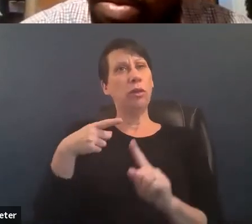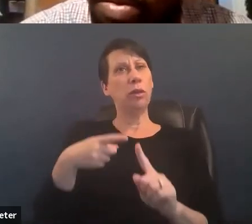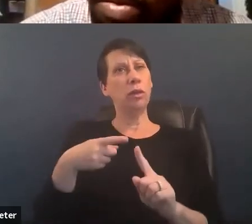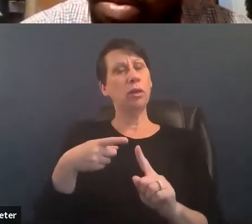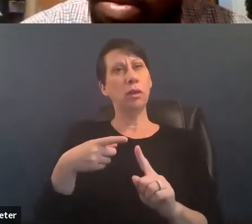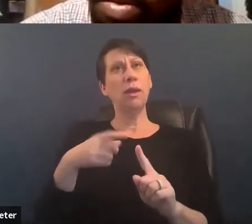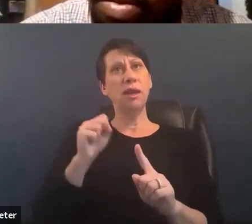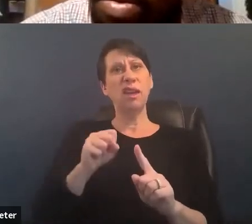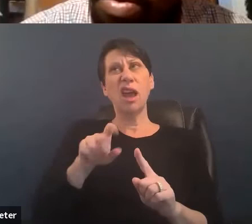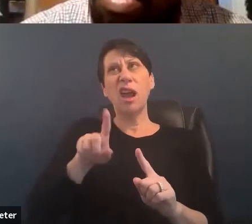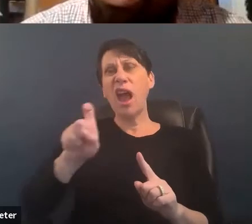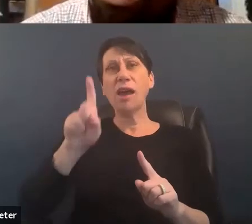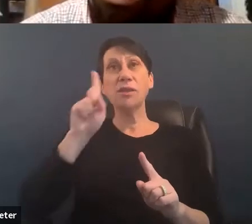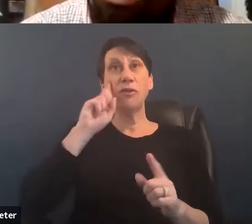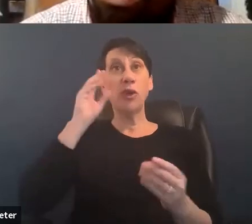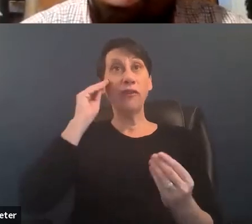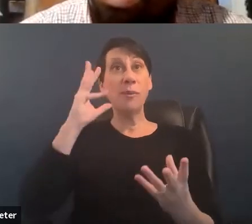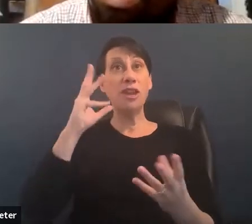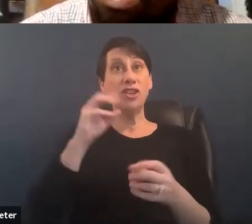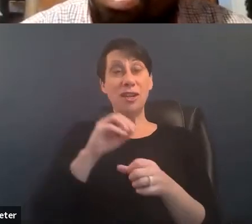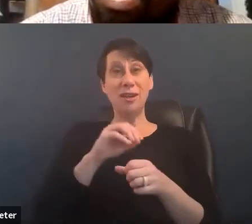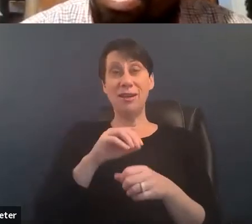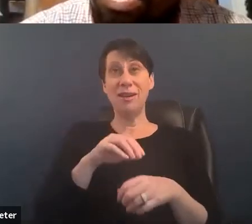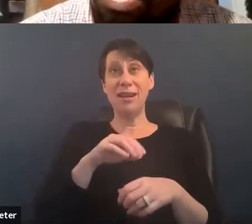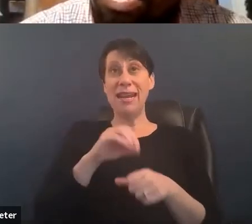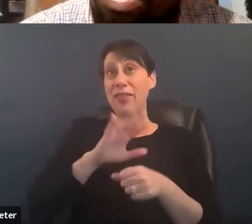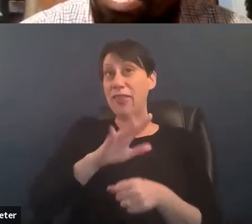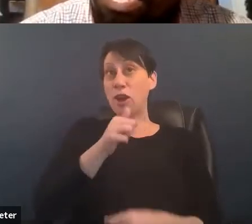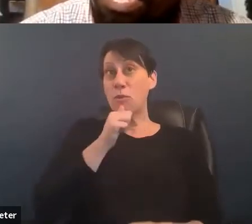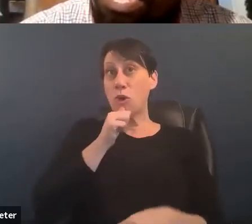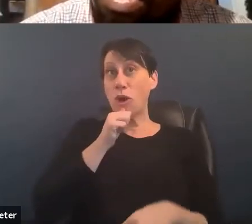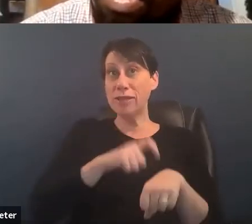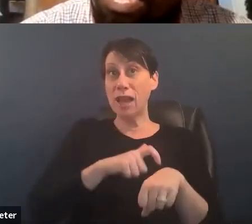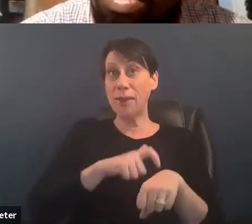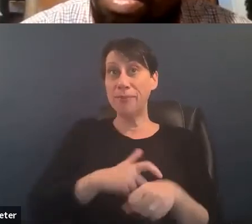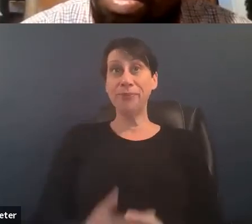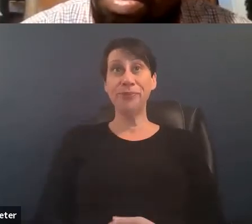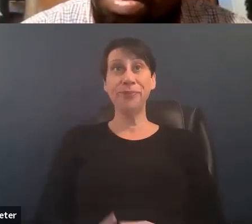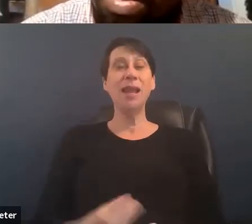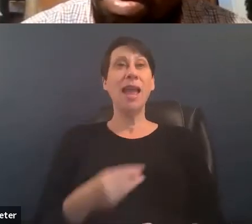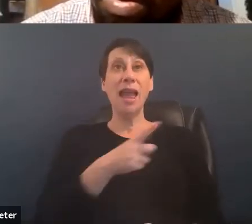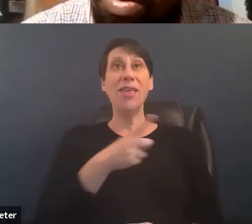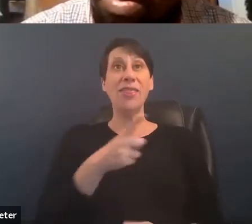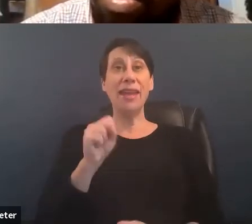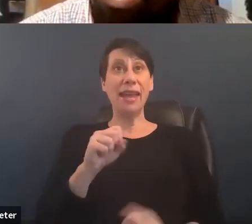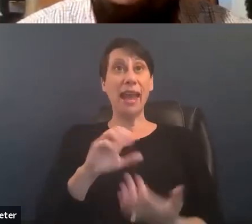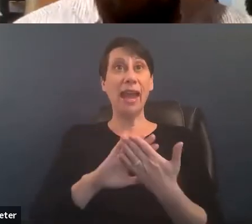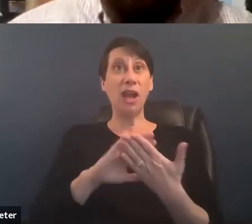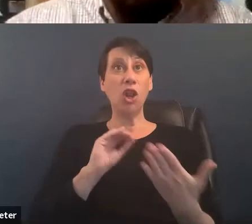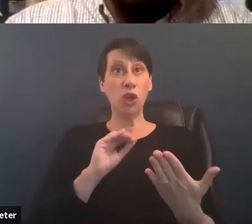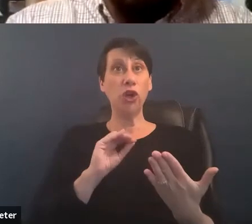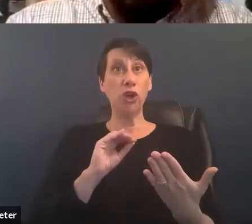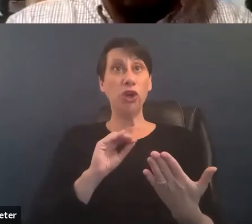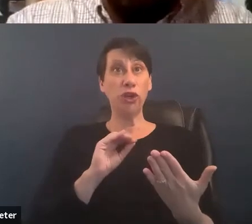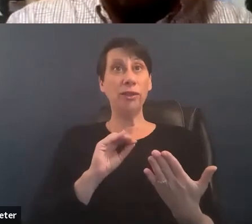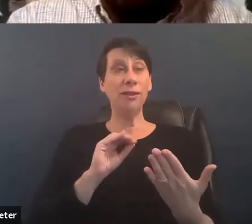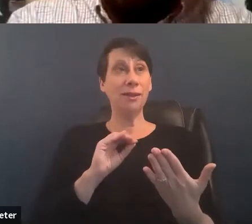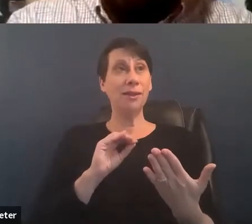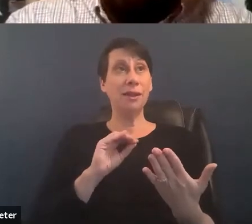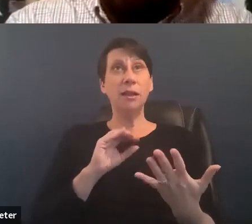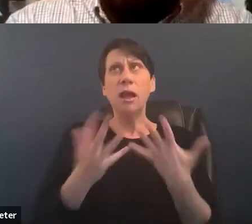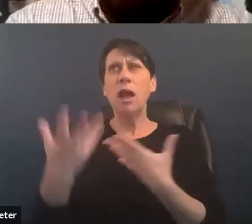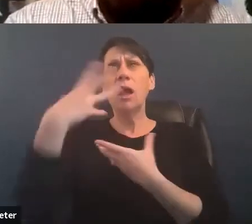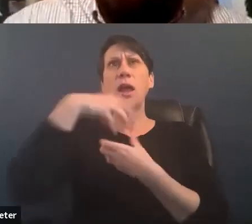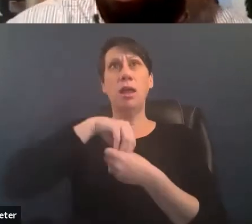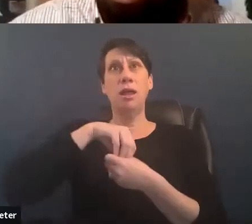that information in their private time, and they can learn and gain knowledge at their own pace. So we're super excited about